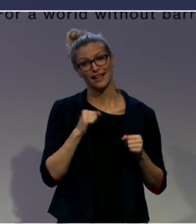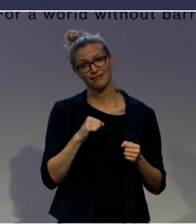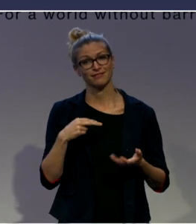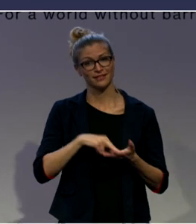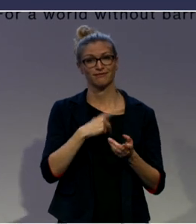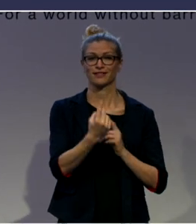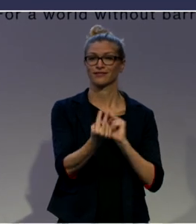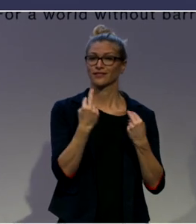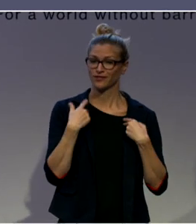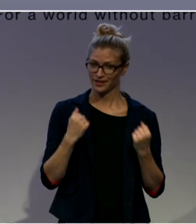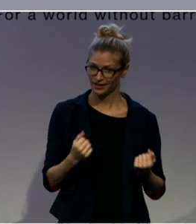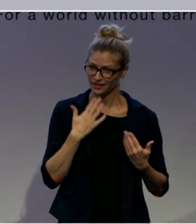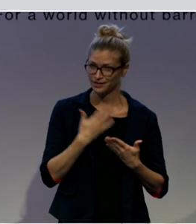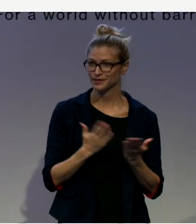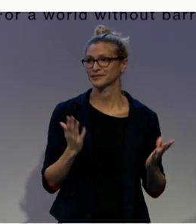much.